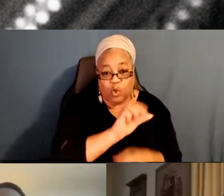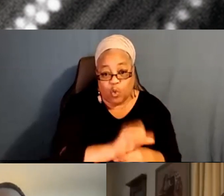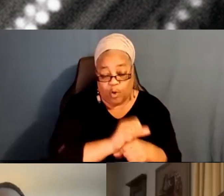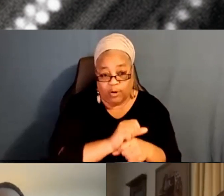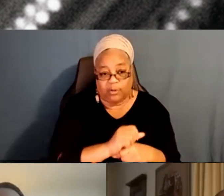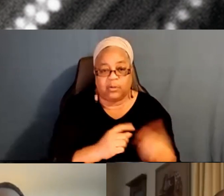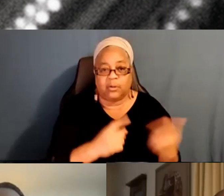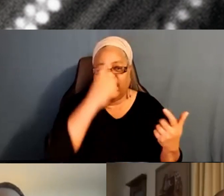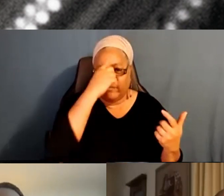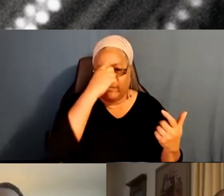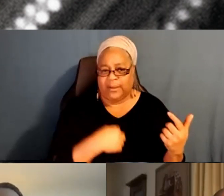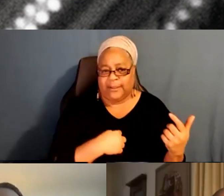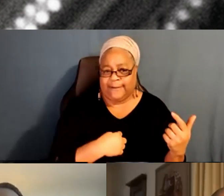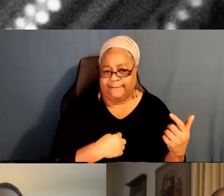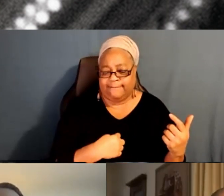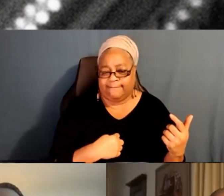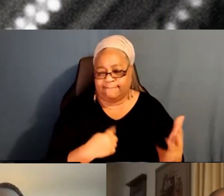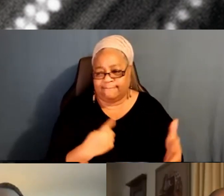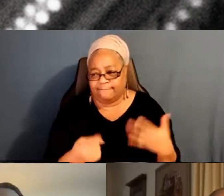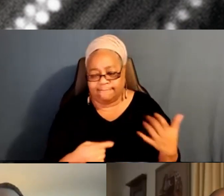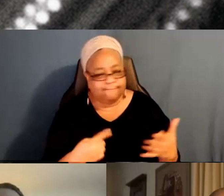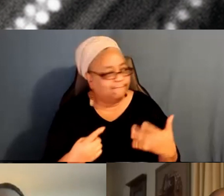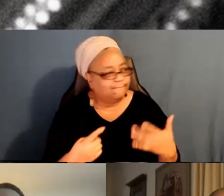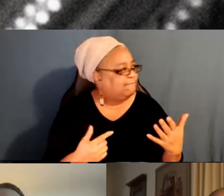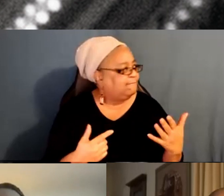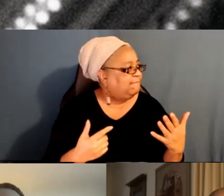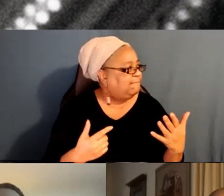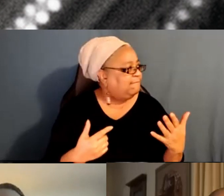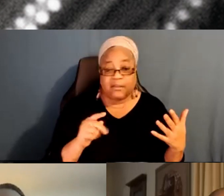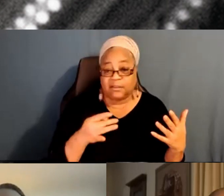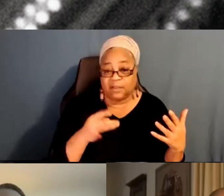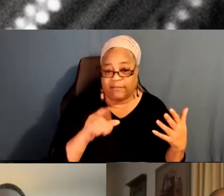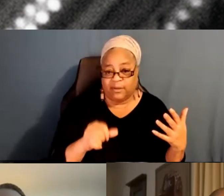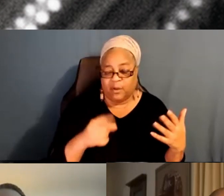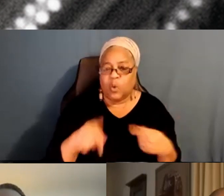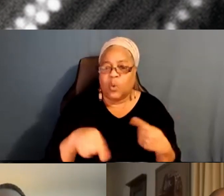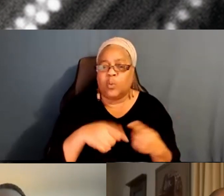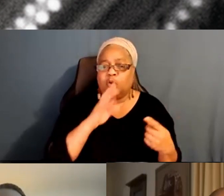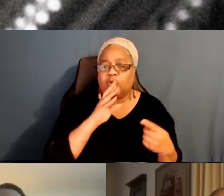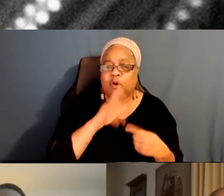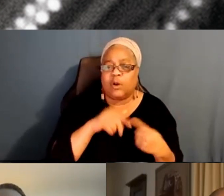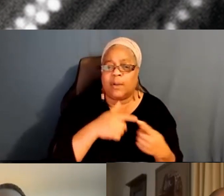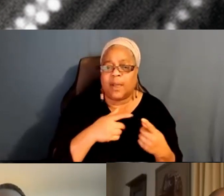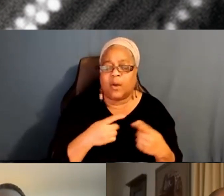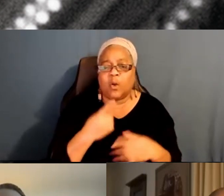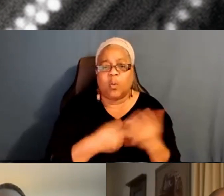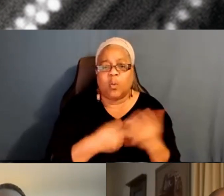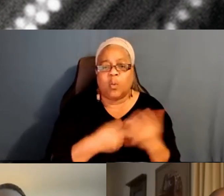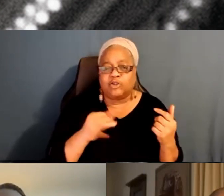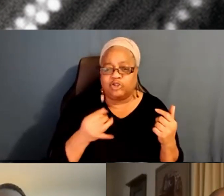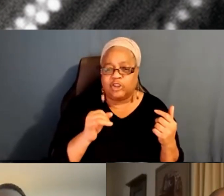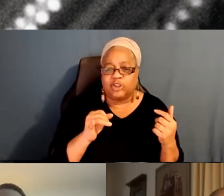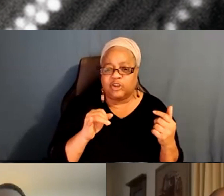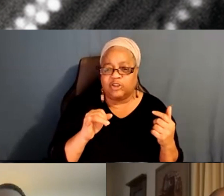for me, Tavia, when you're talking about the question of adjacency and the way in which I